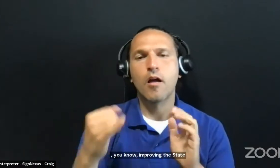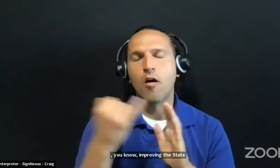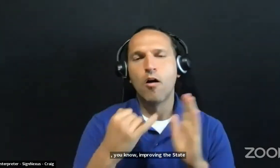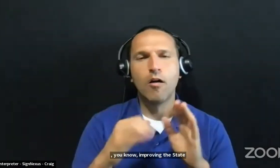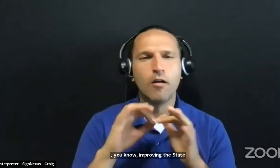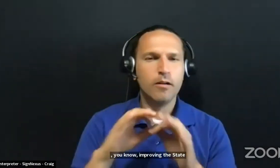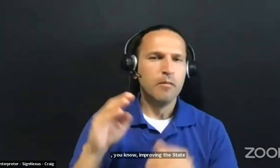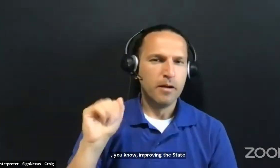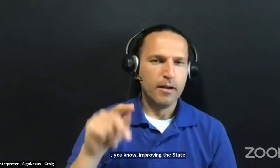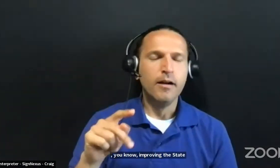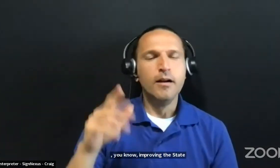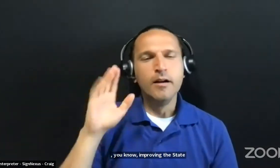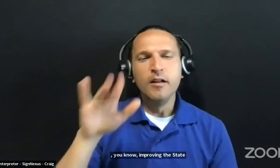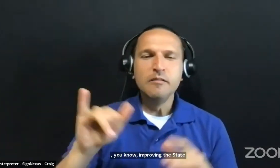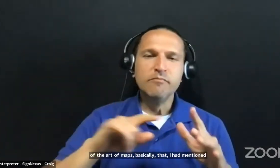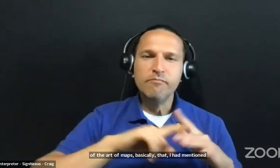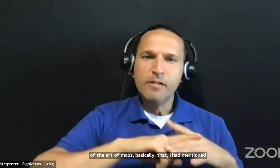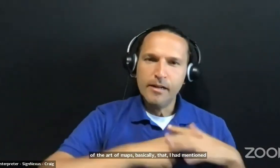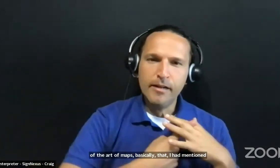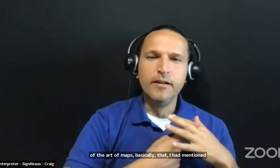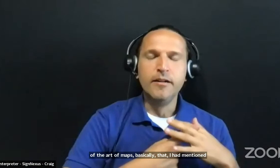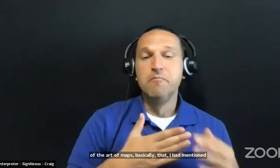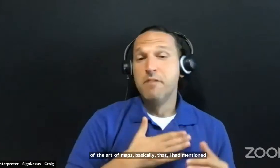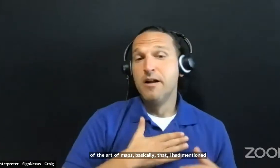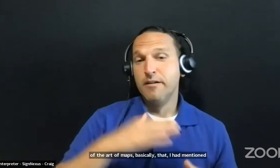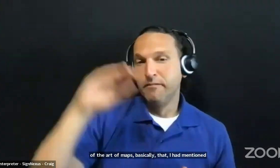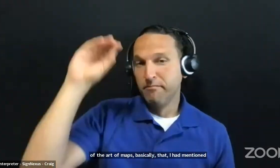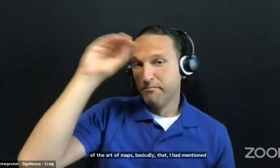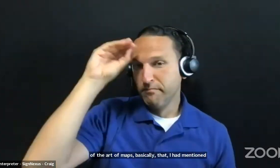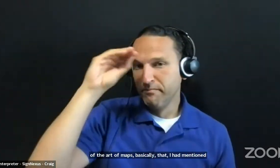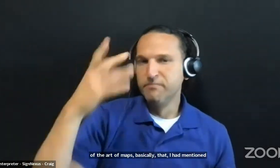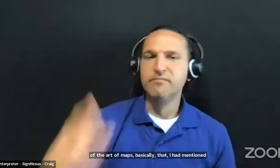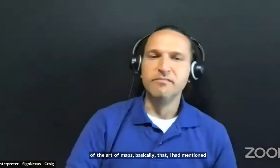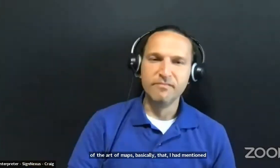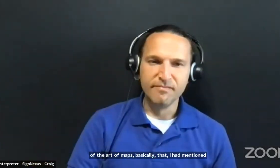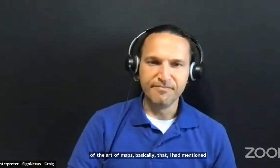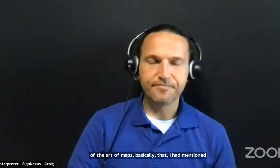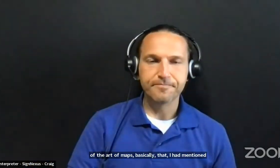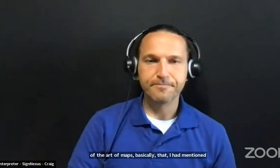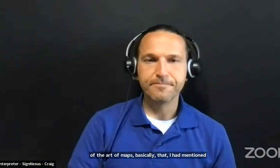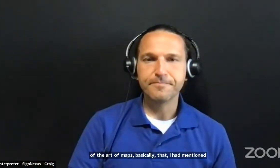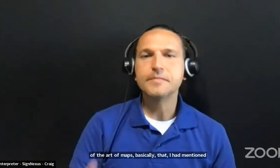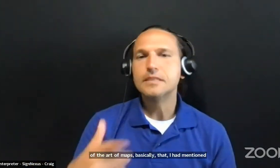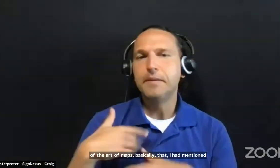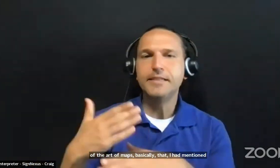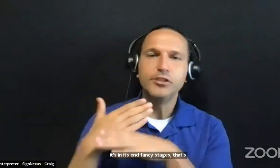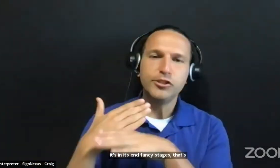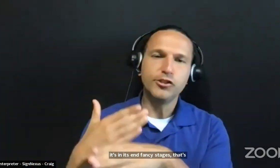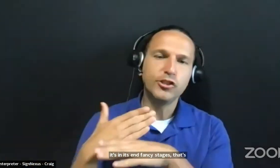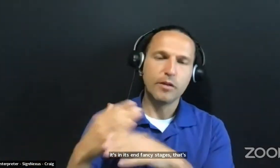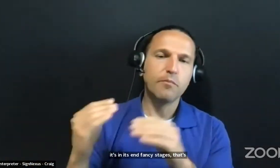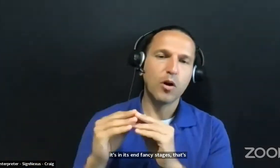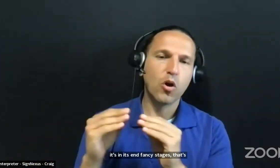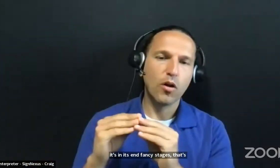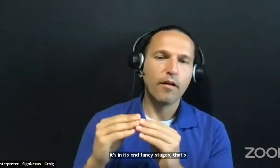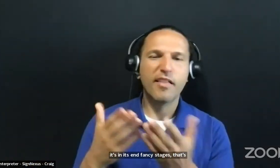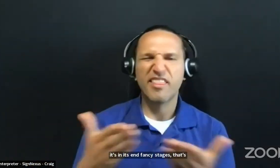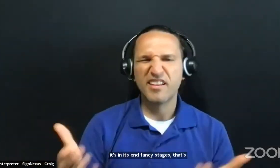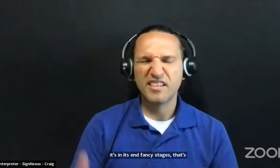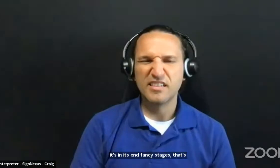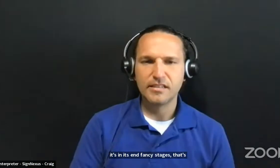I had mentioned it's in its infancy stages. That's my opinion. That's my view of it. But I'm gonna just share some things here.